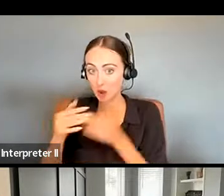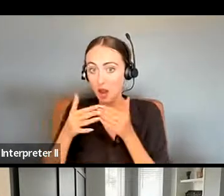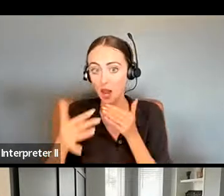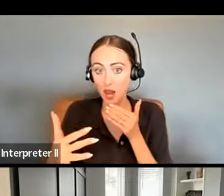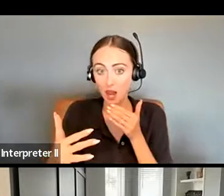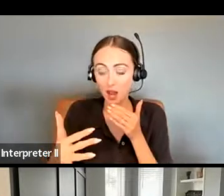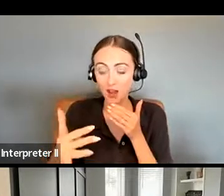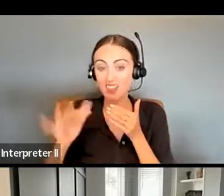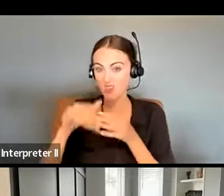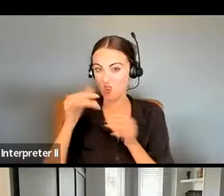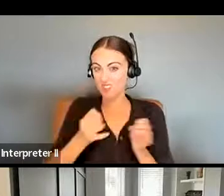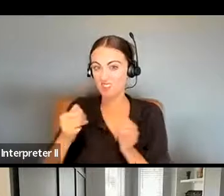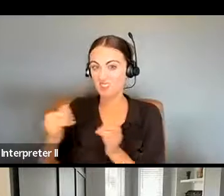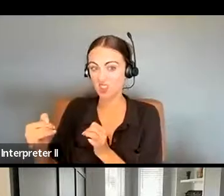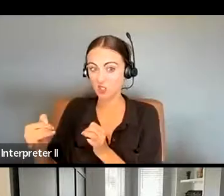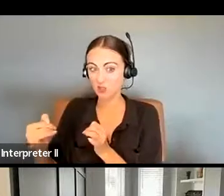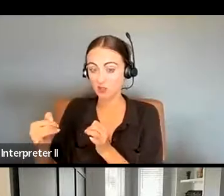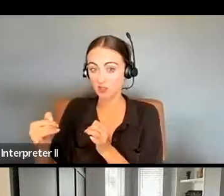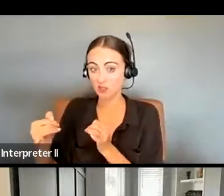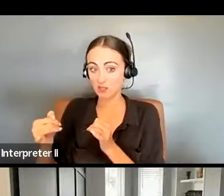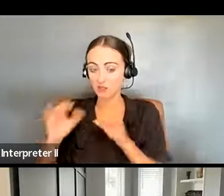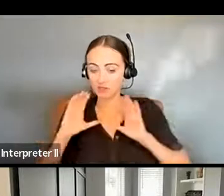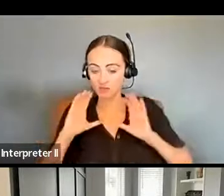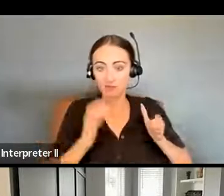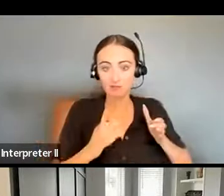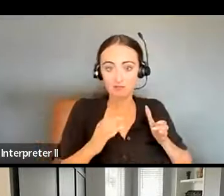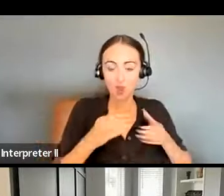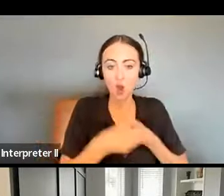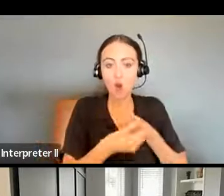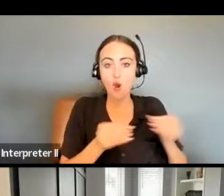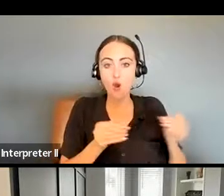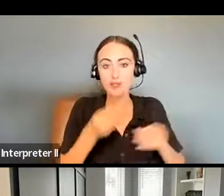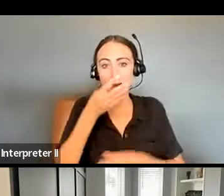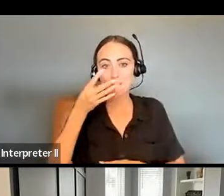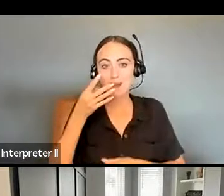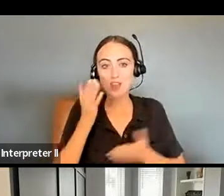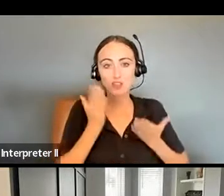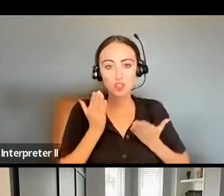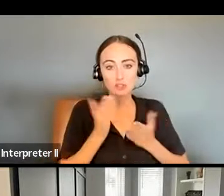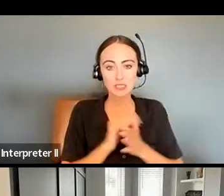So all of those individuals would then go into the Office of Migrant Services.